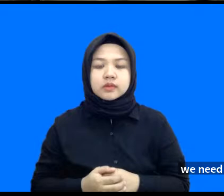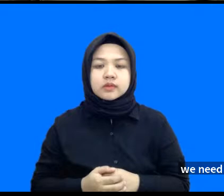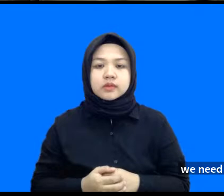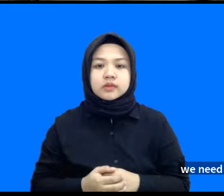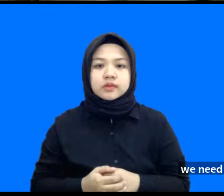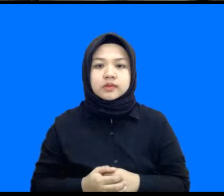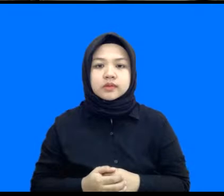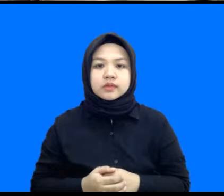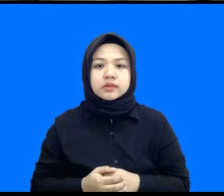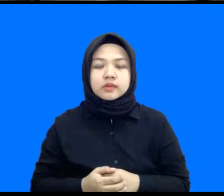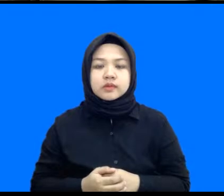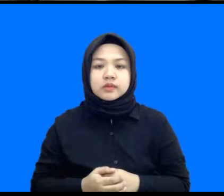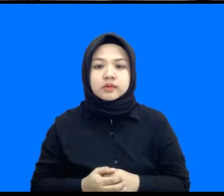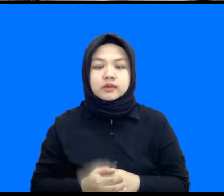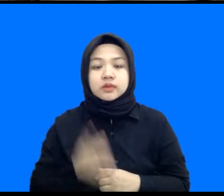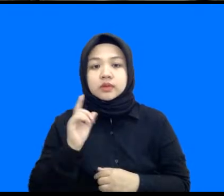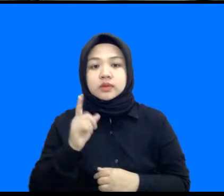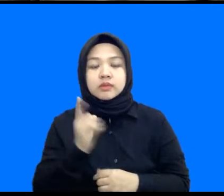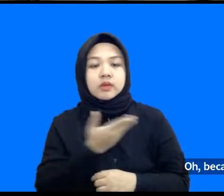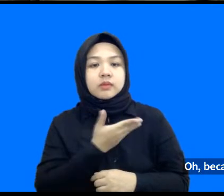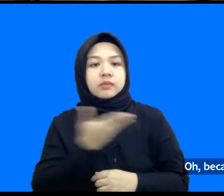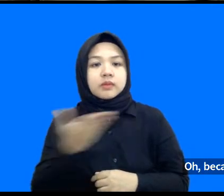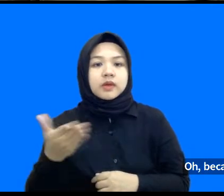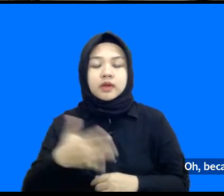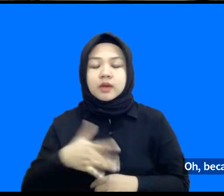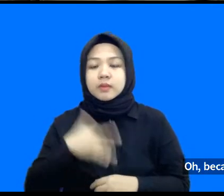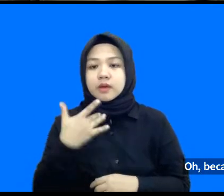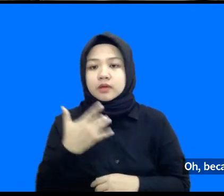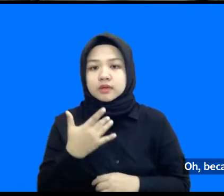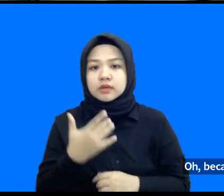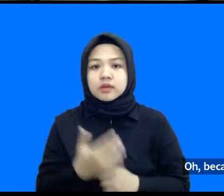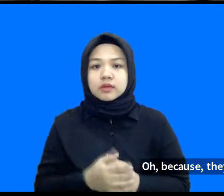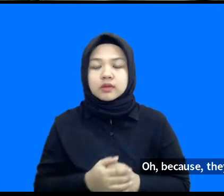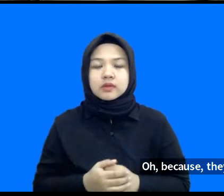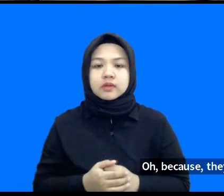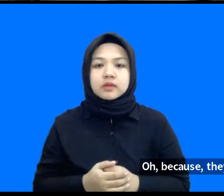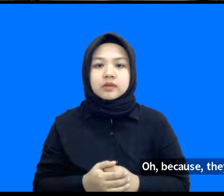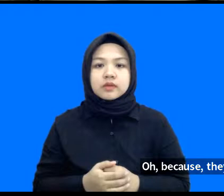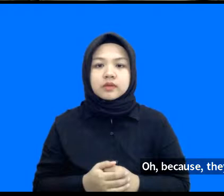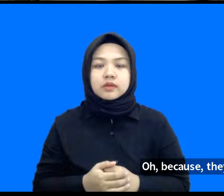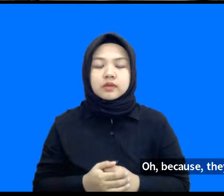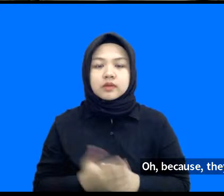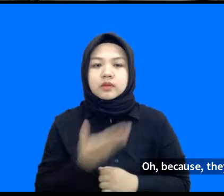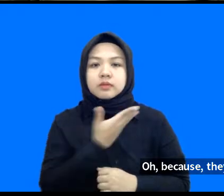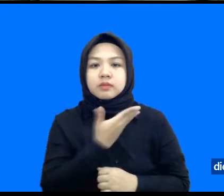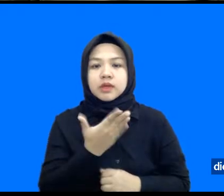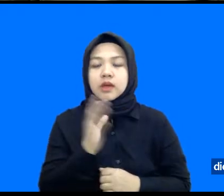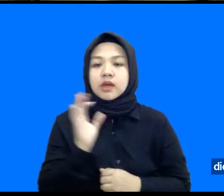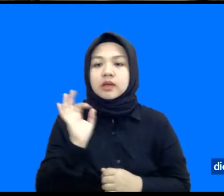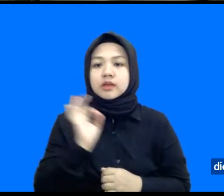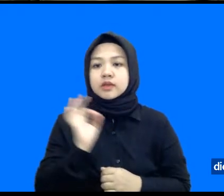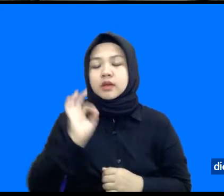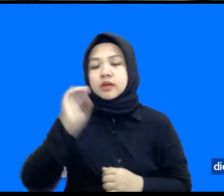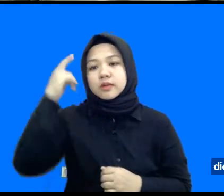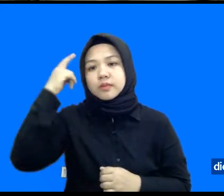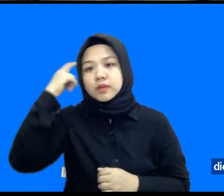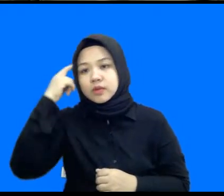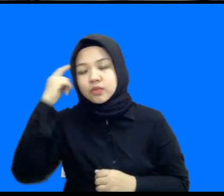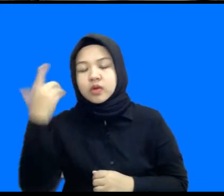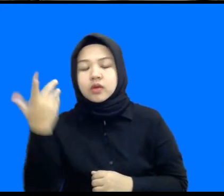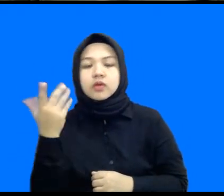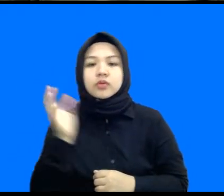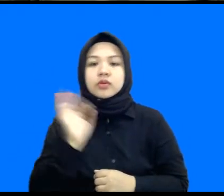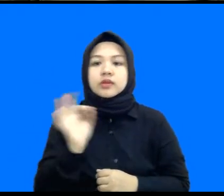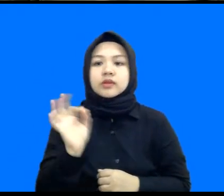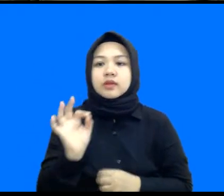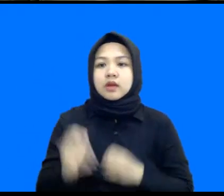that they didn't have the knowledge. So to cut off this stream, we should have invite more